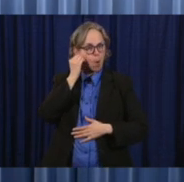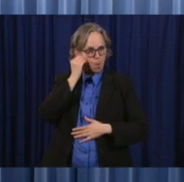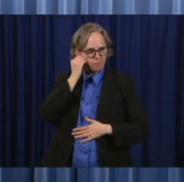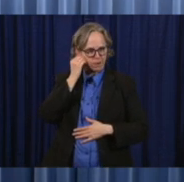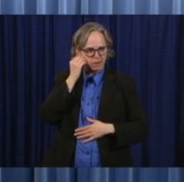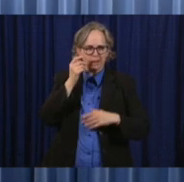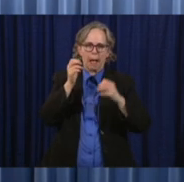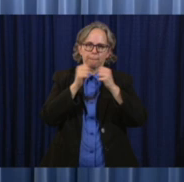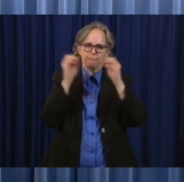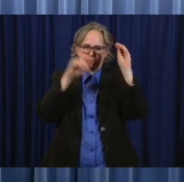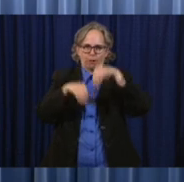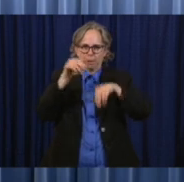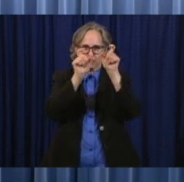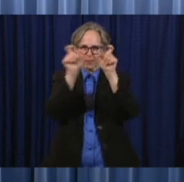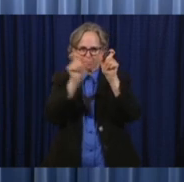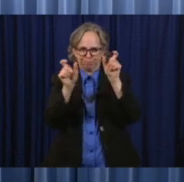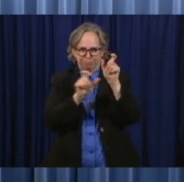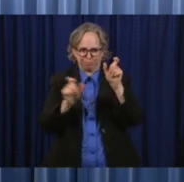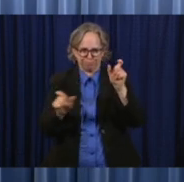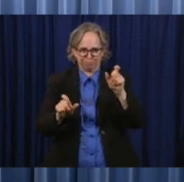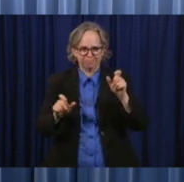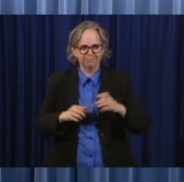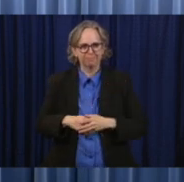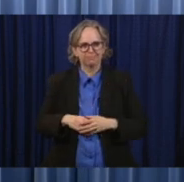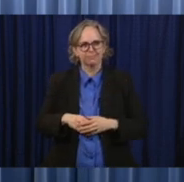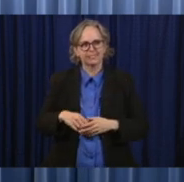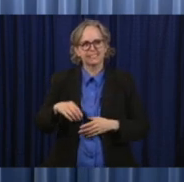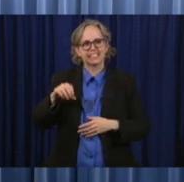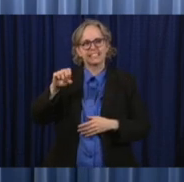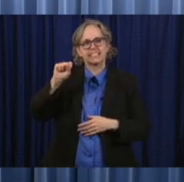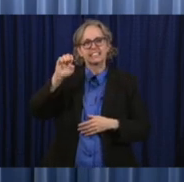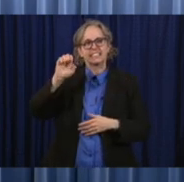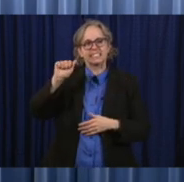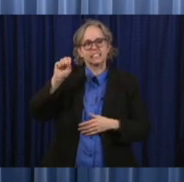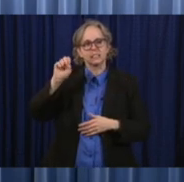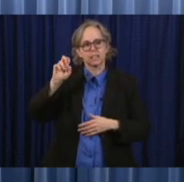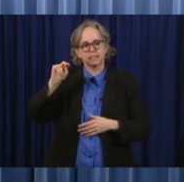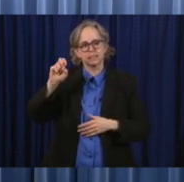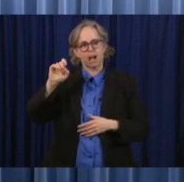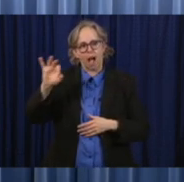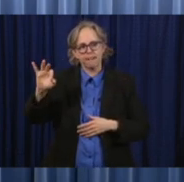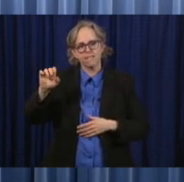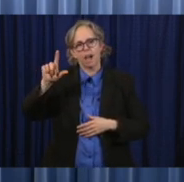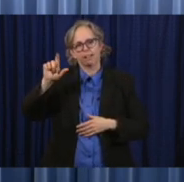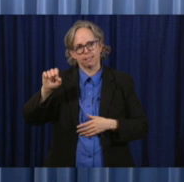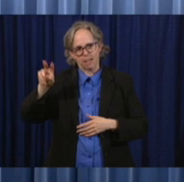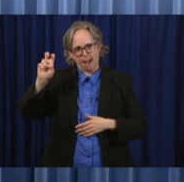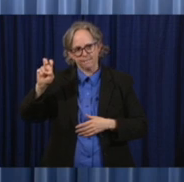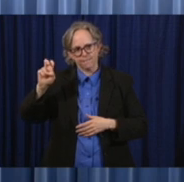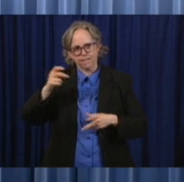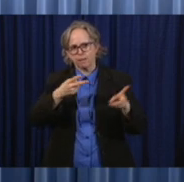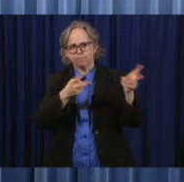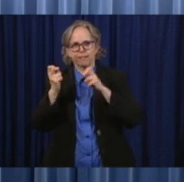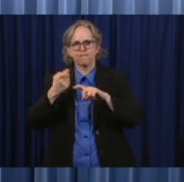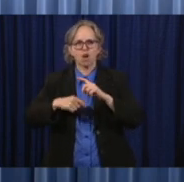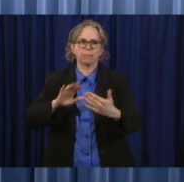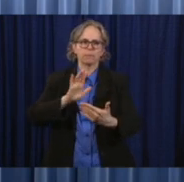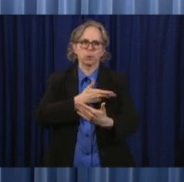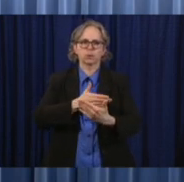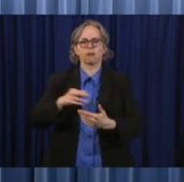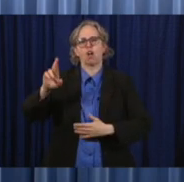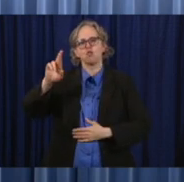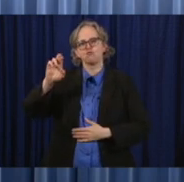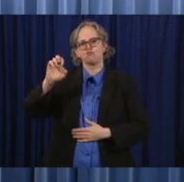their recording of Seasons of Love from the musical Rent. The lyrics ask, how do you measure a